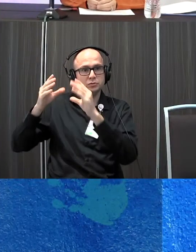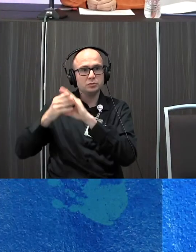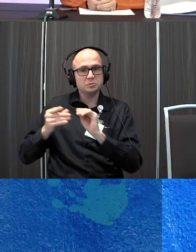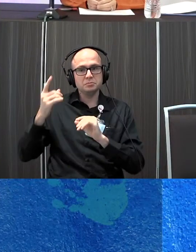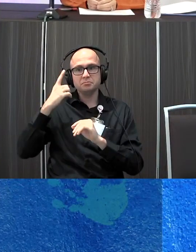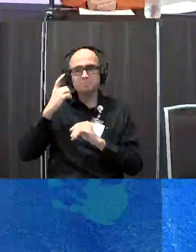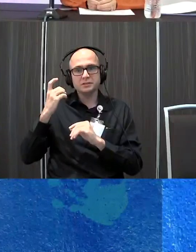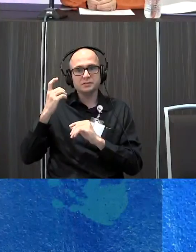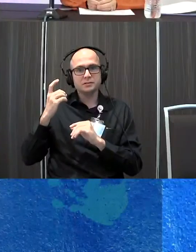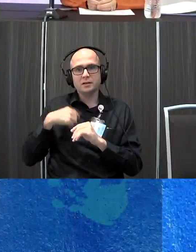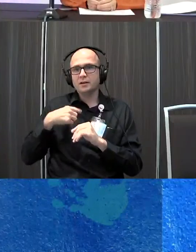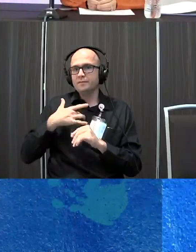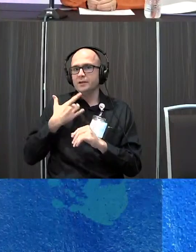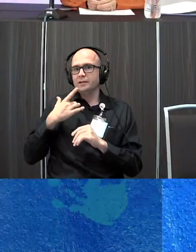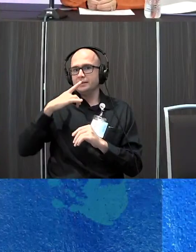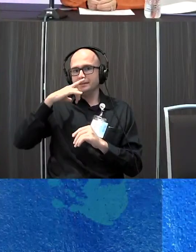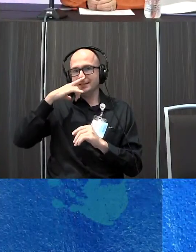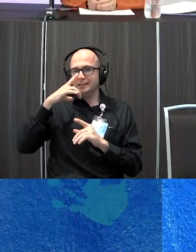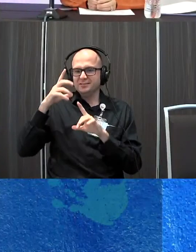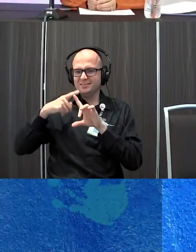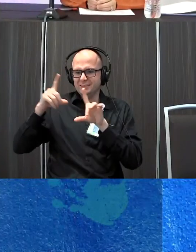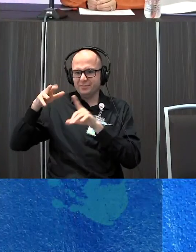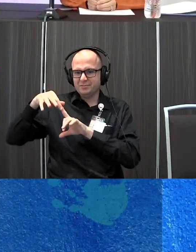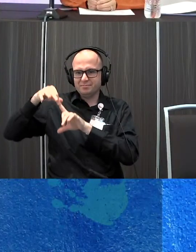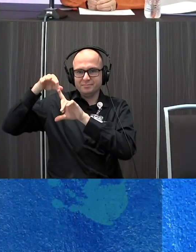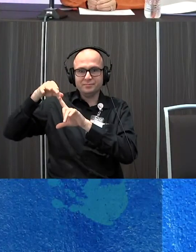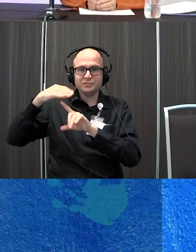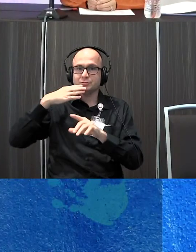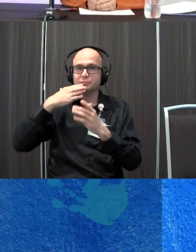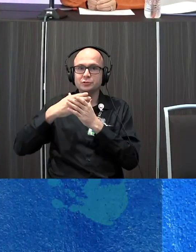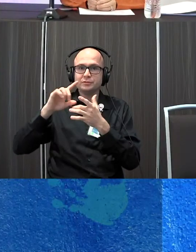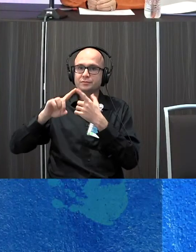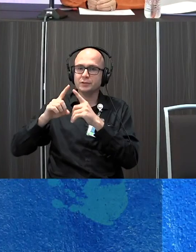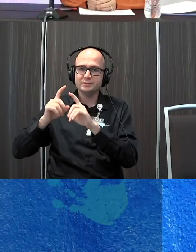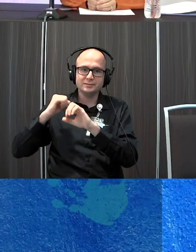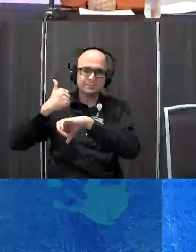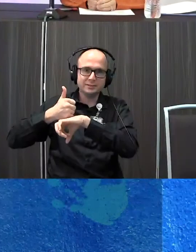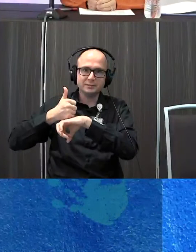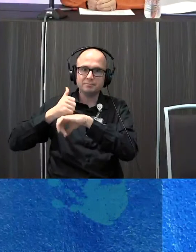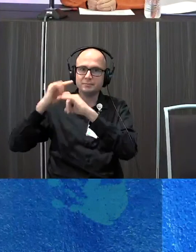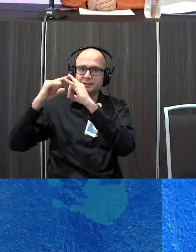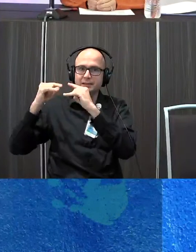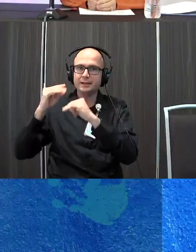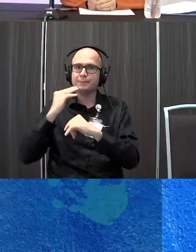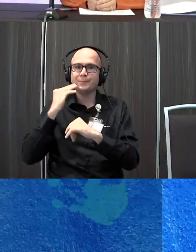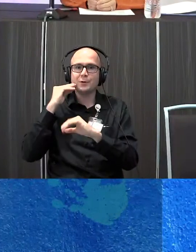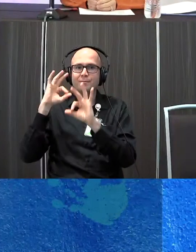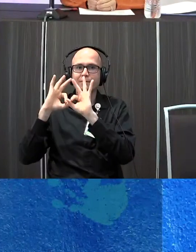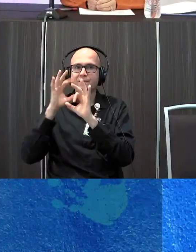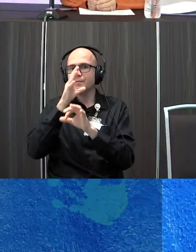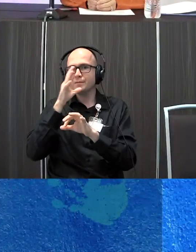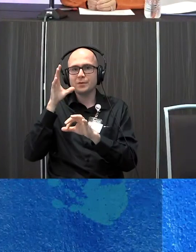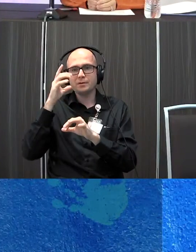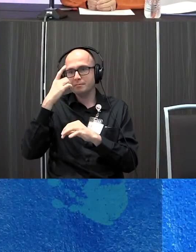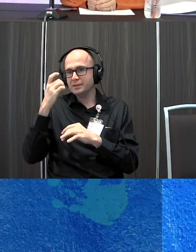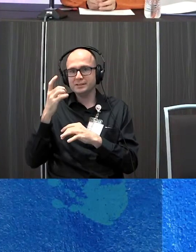feel like our kids are out of the box. One of my good friends created a camp at their home farm because she couldn't find a